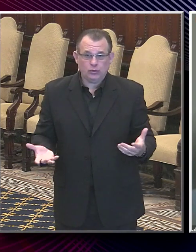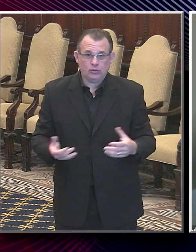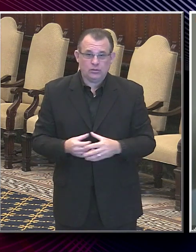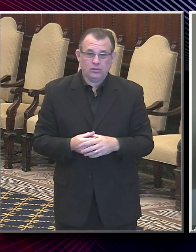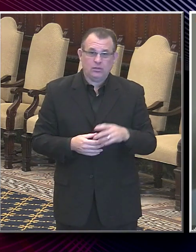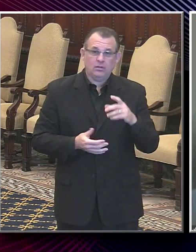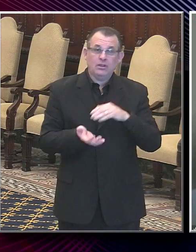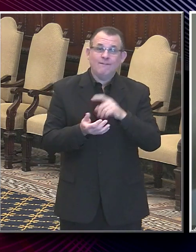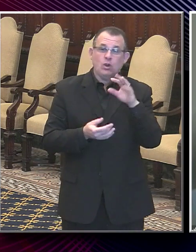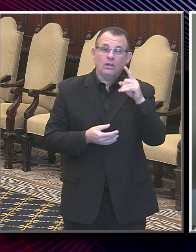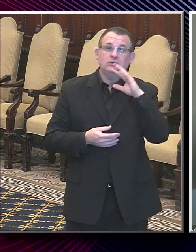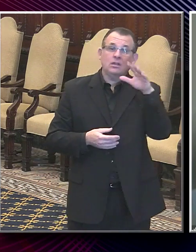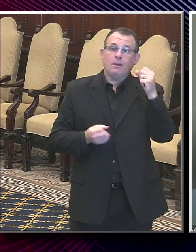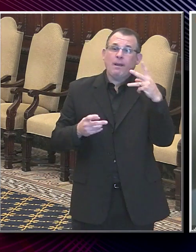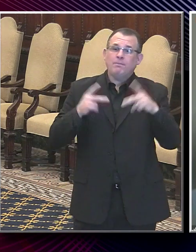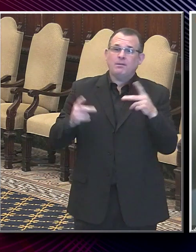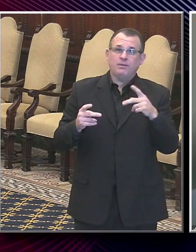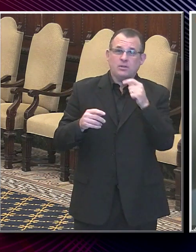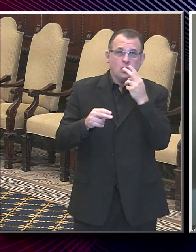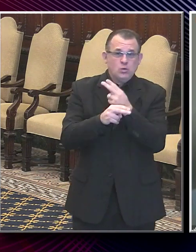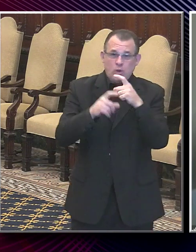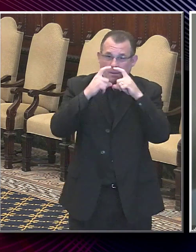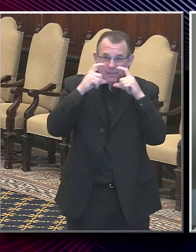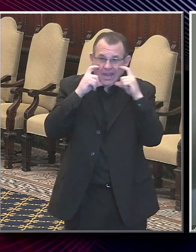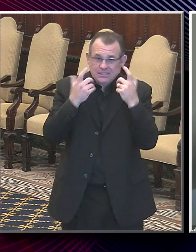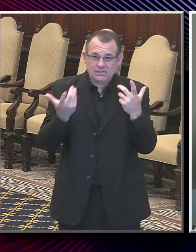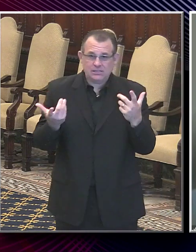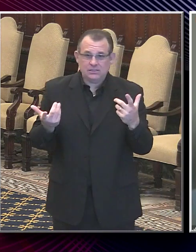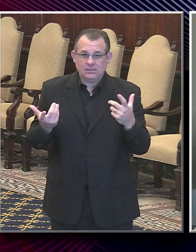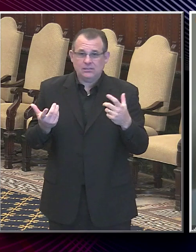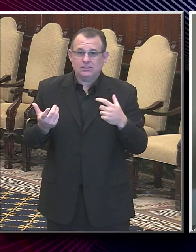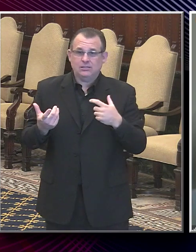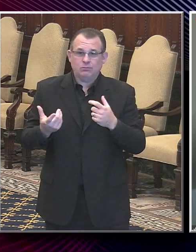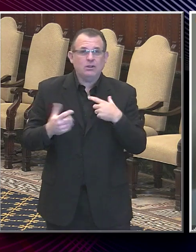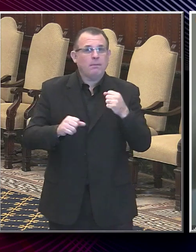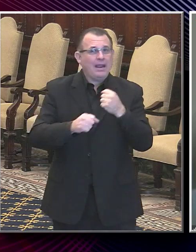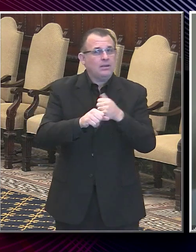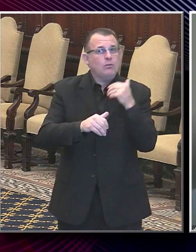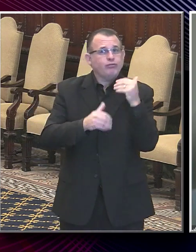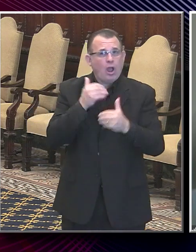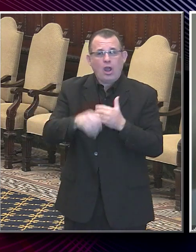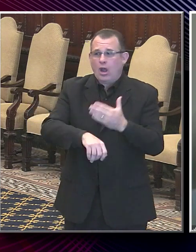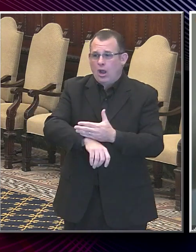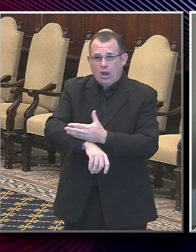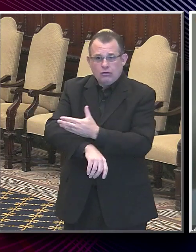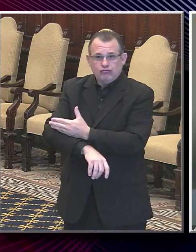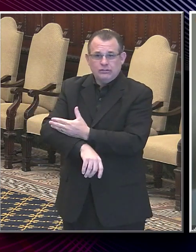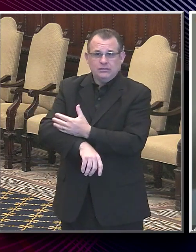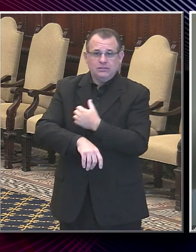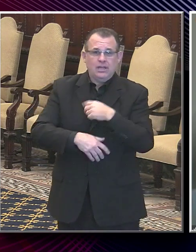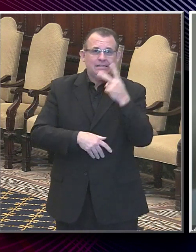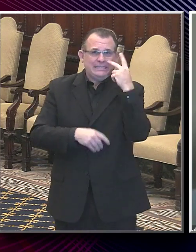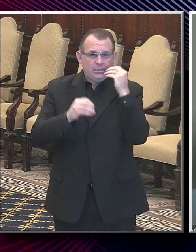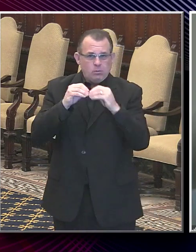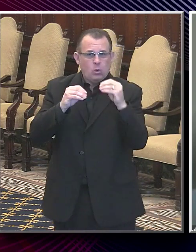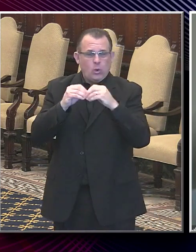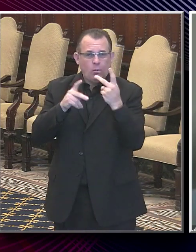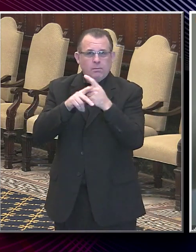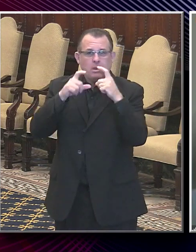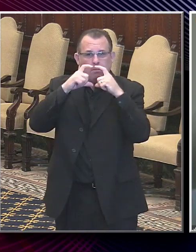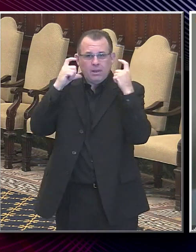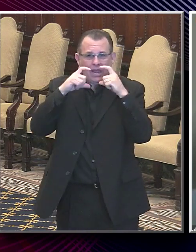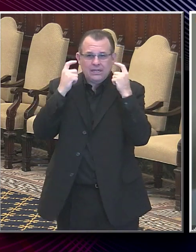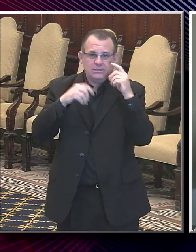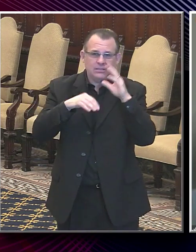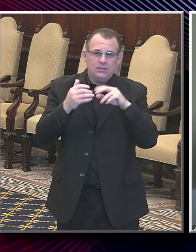who are not wearing masks, I feel like we're making progress. Just into my own eyes, I feel like I see more people outside wearing masks now than I did, say, 2 or 3 weeks